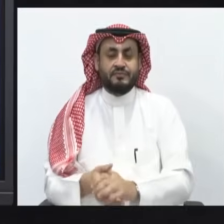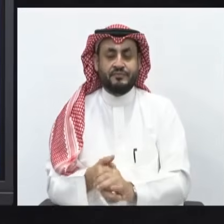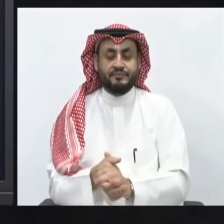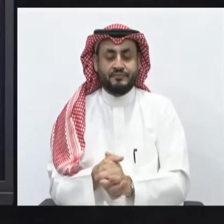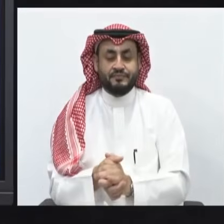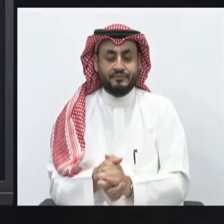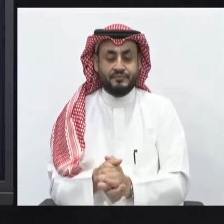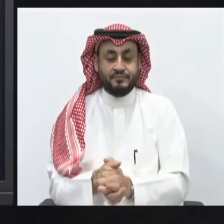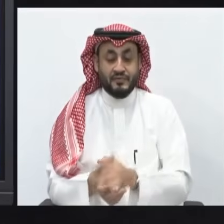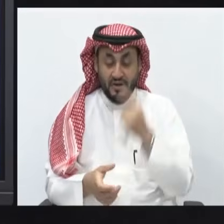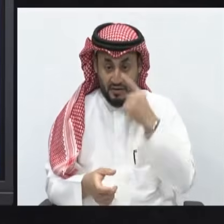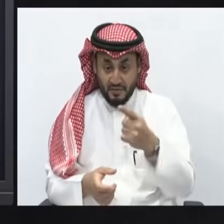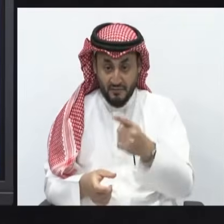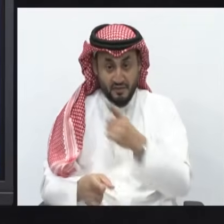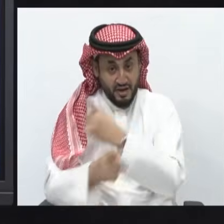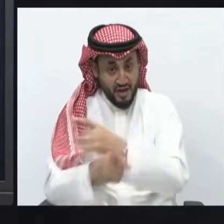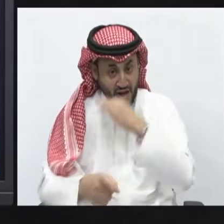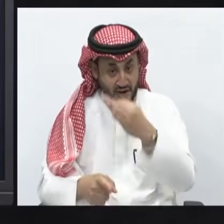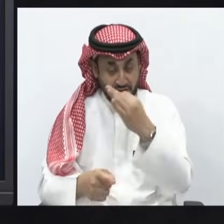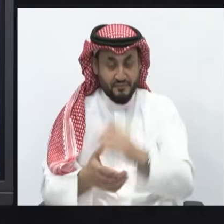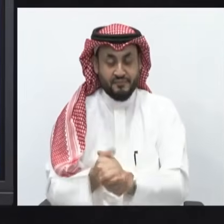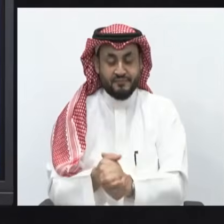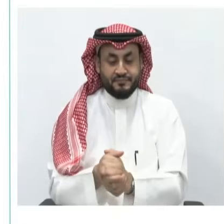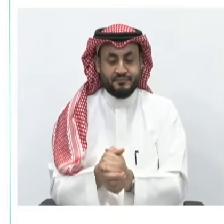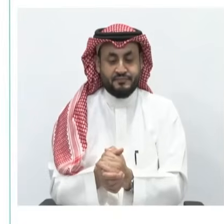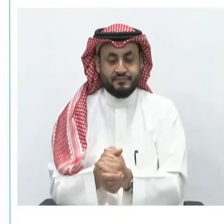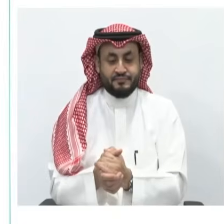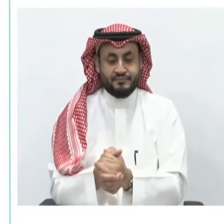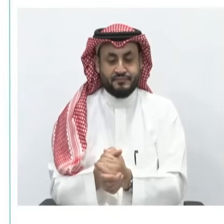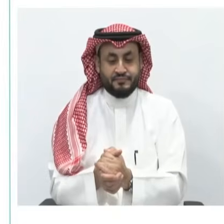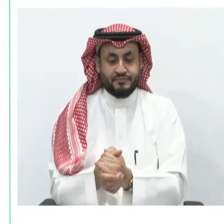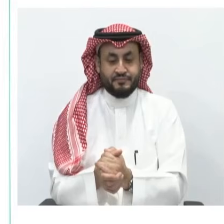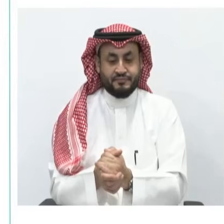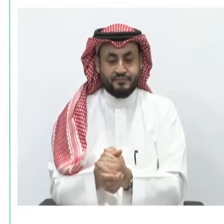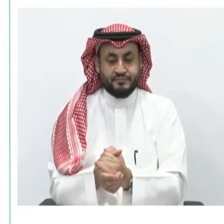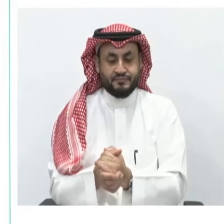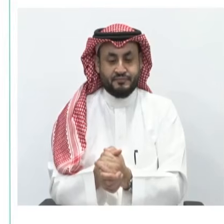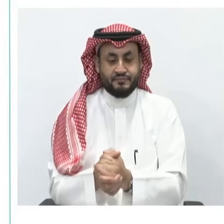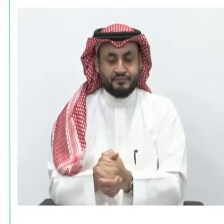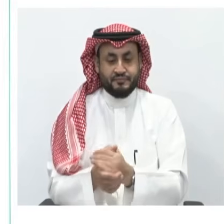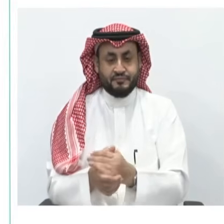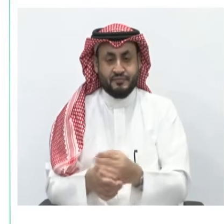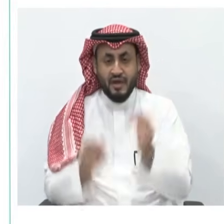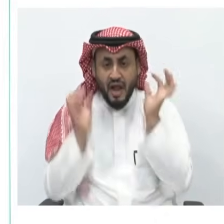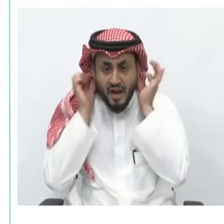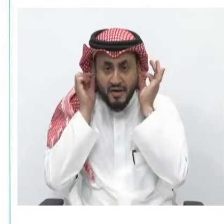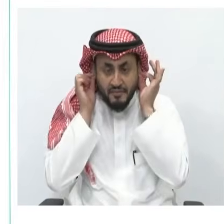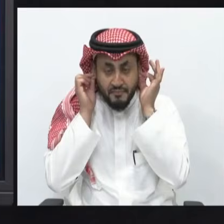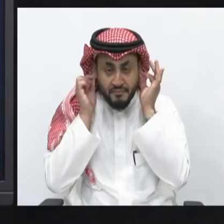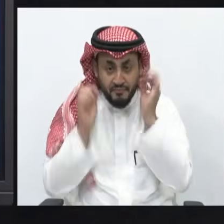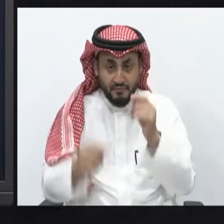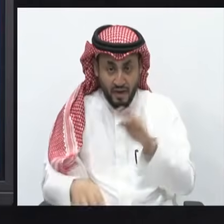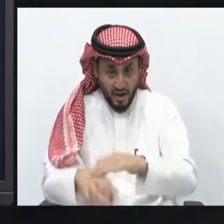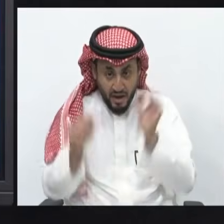Perfect. So the teacher says, touch your head. Excellent. Perfect. Okay. Touch your ears. Touch